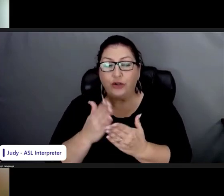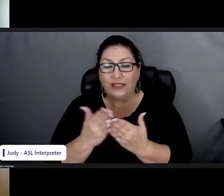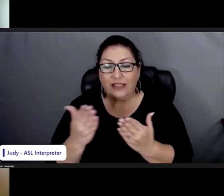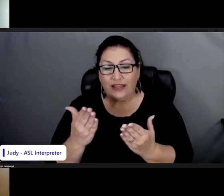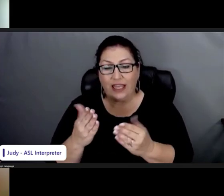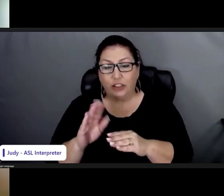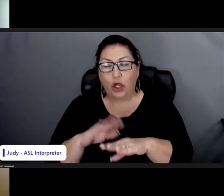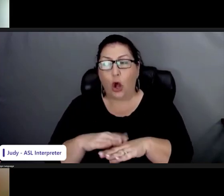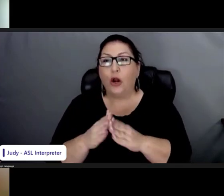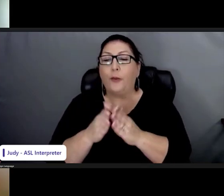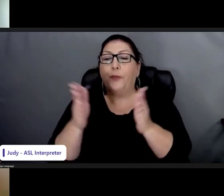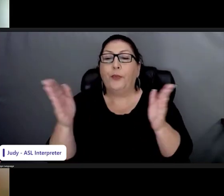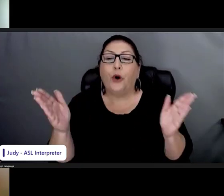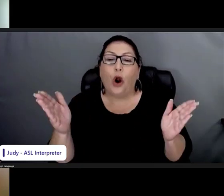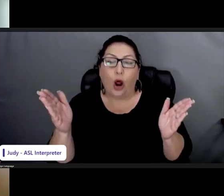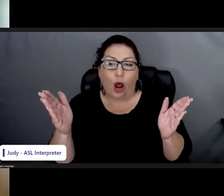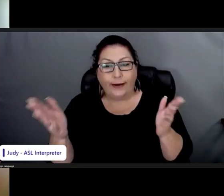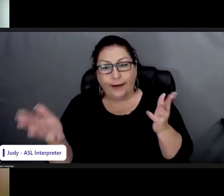a broad